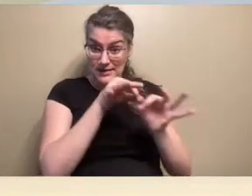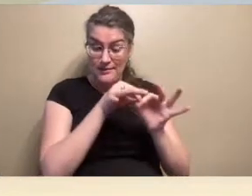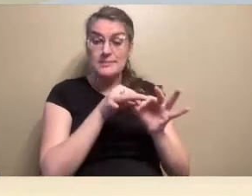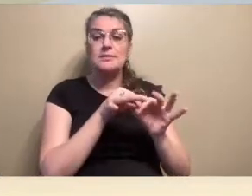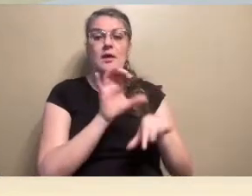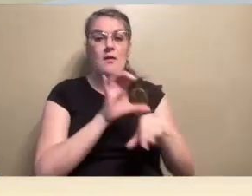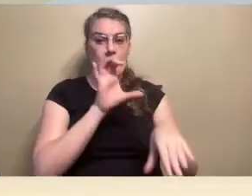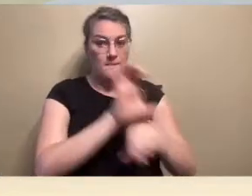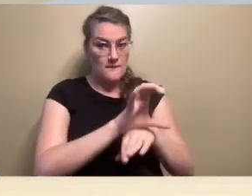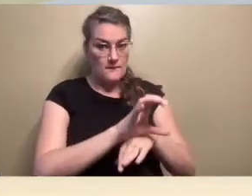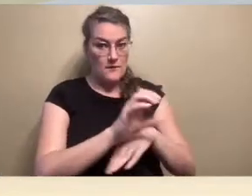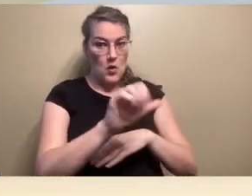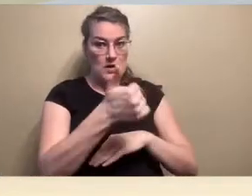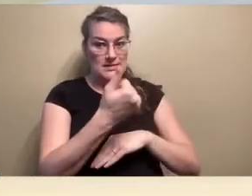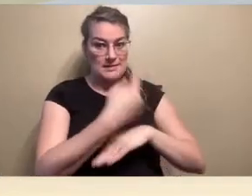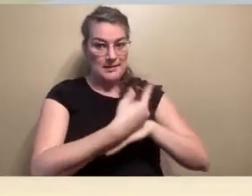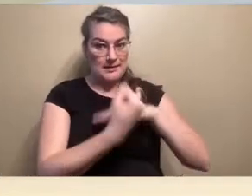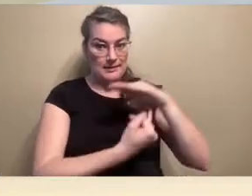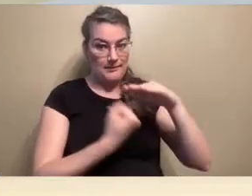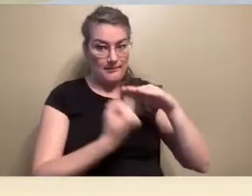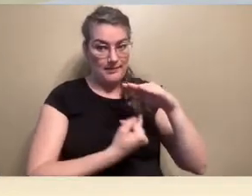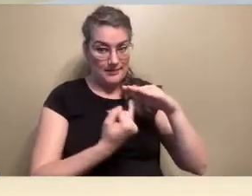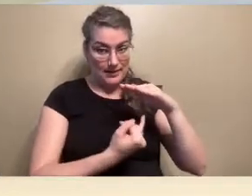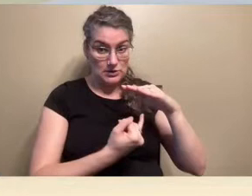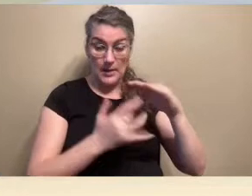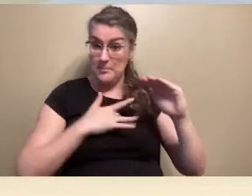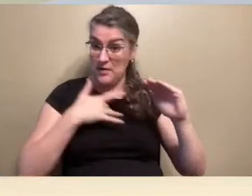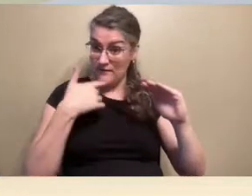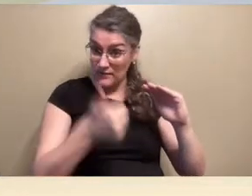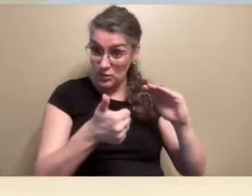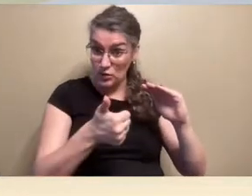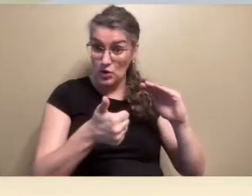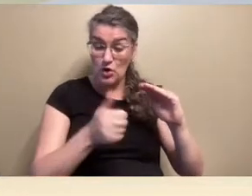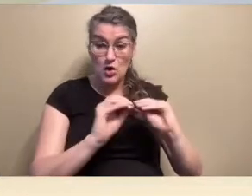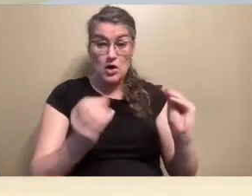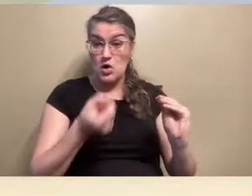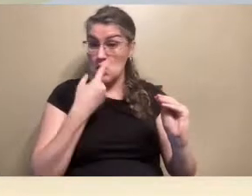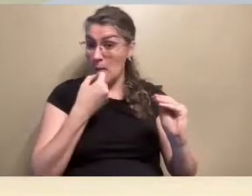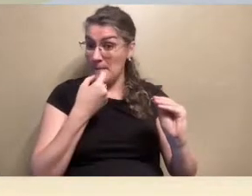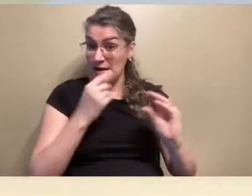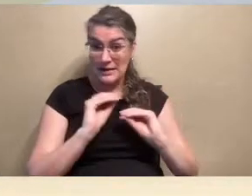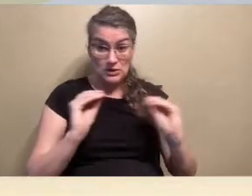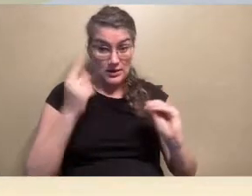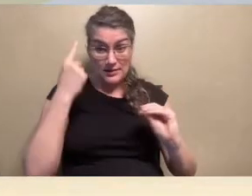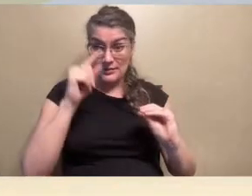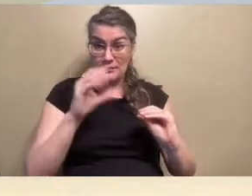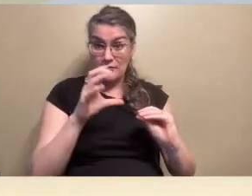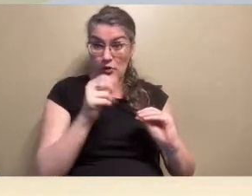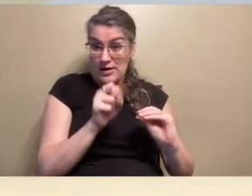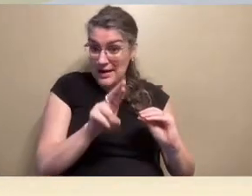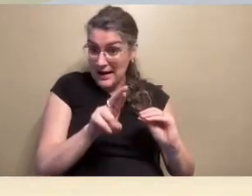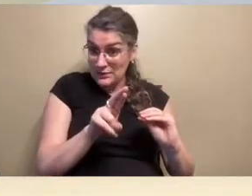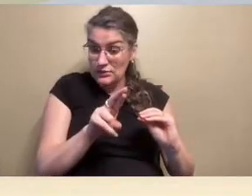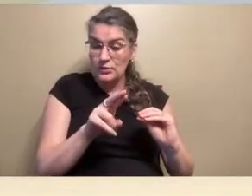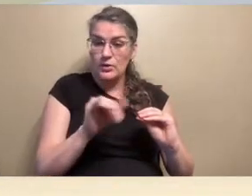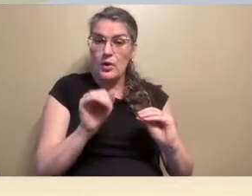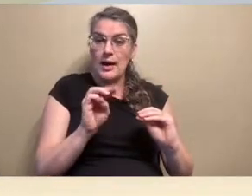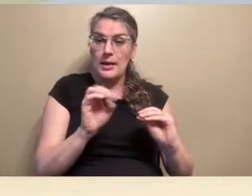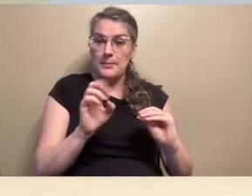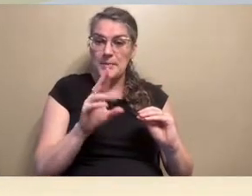and it's 10 days provided they feel well and are not taking any immunosuppressive medications. Fully